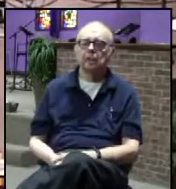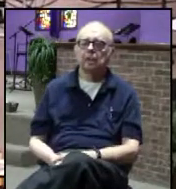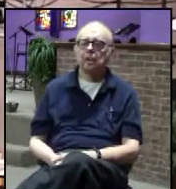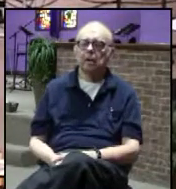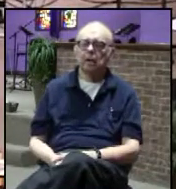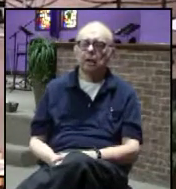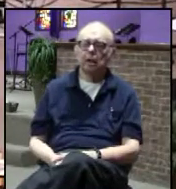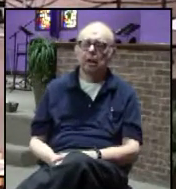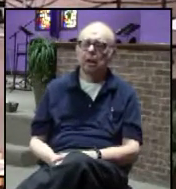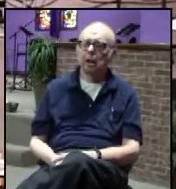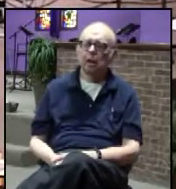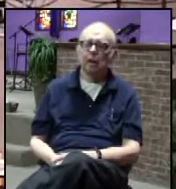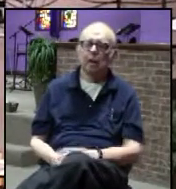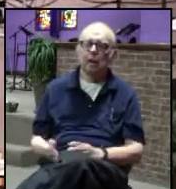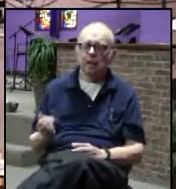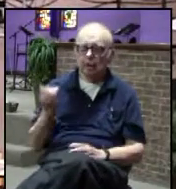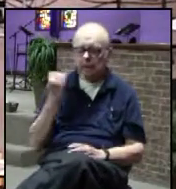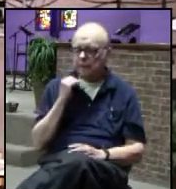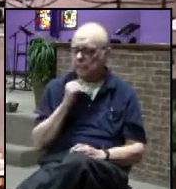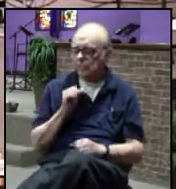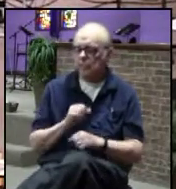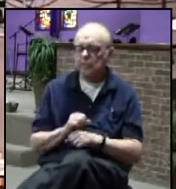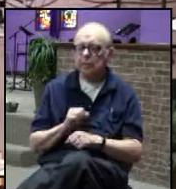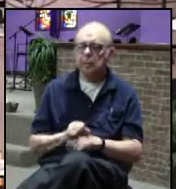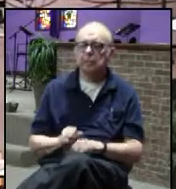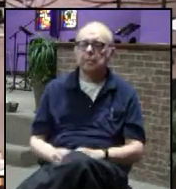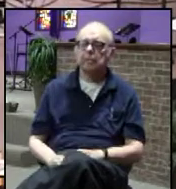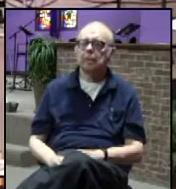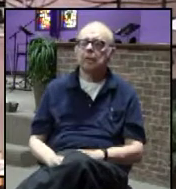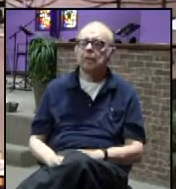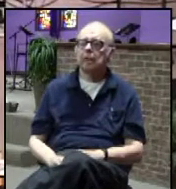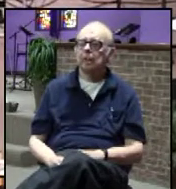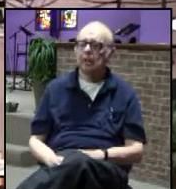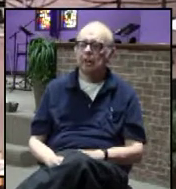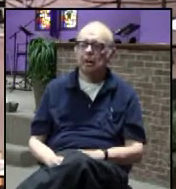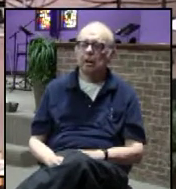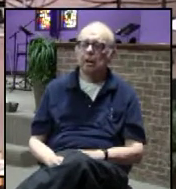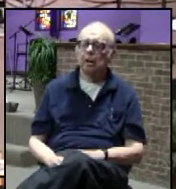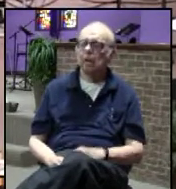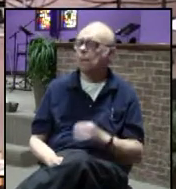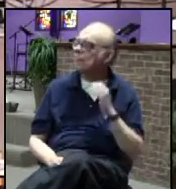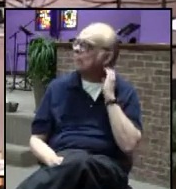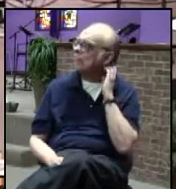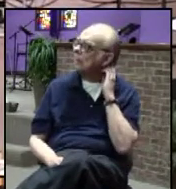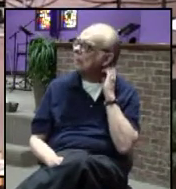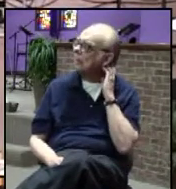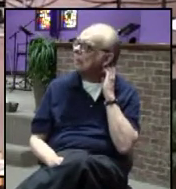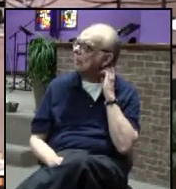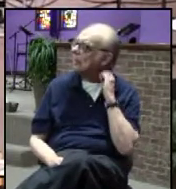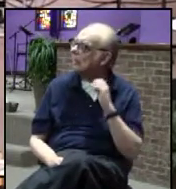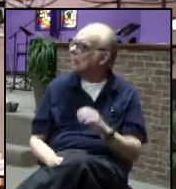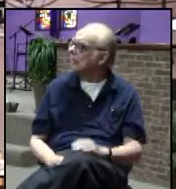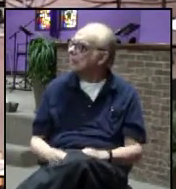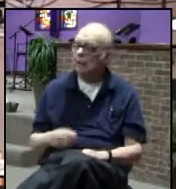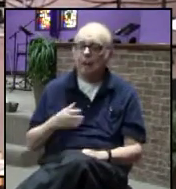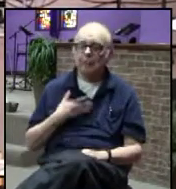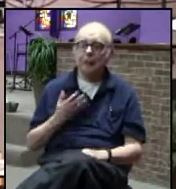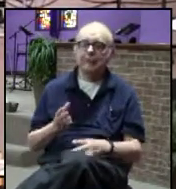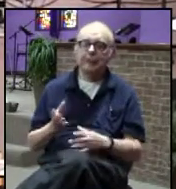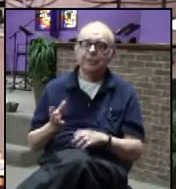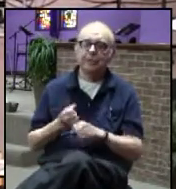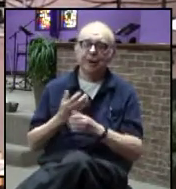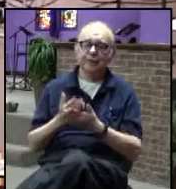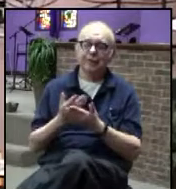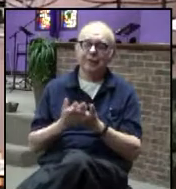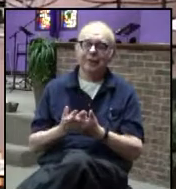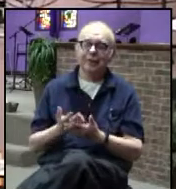and end quote. If it doesn't work, let me know, and then I'll gladly take your money.